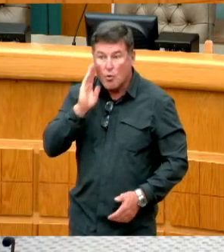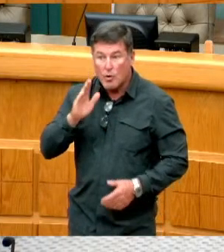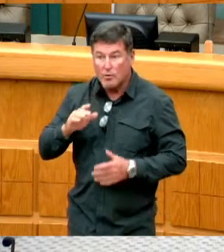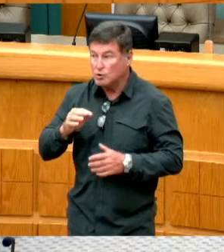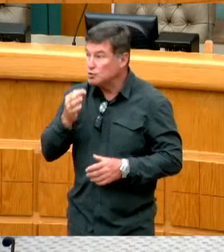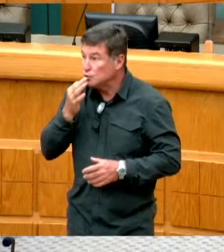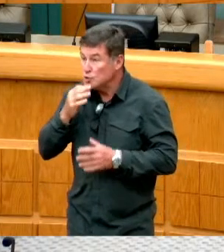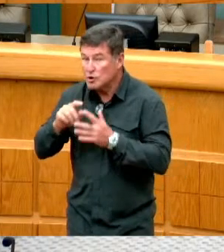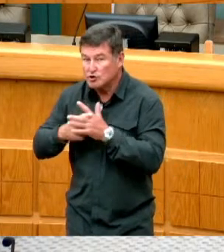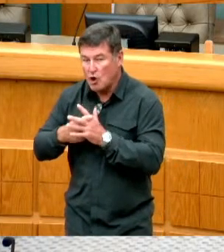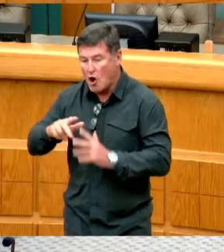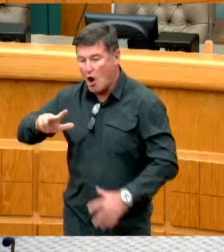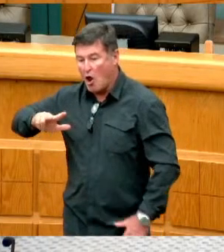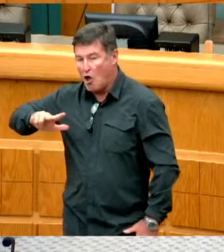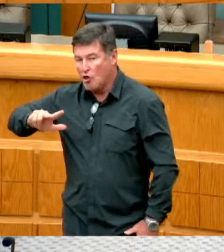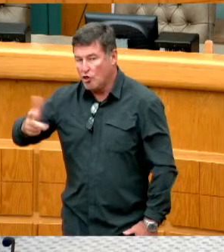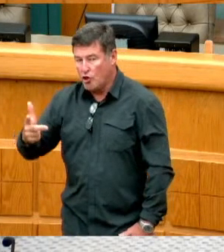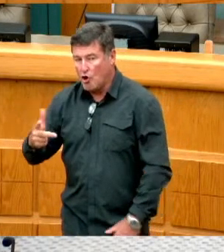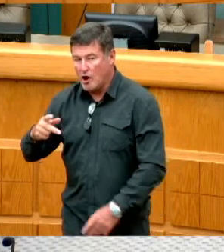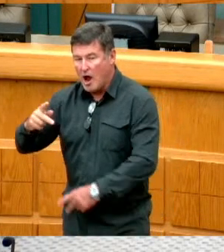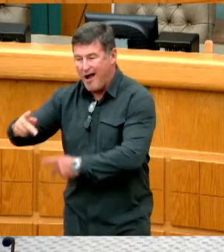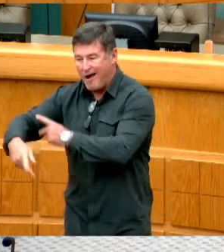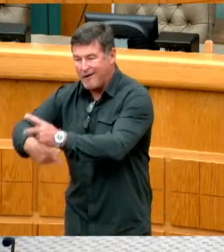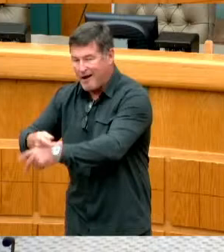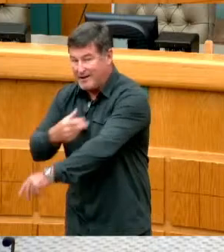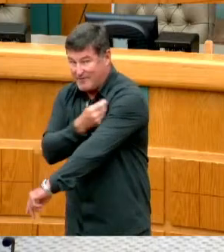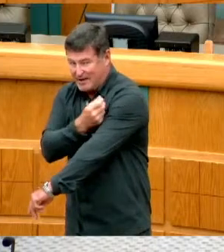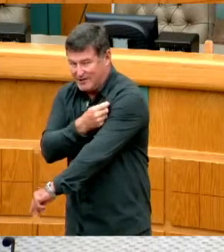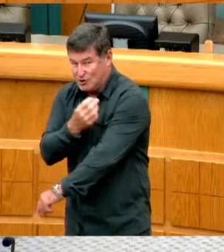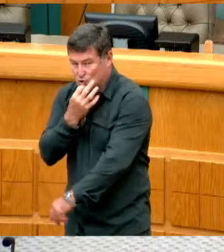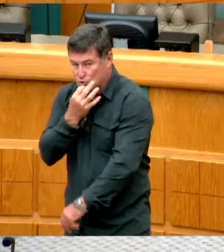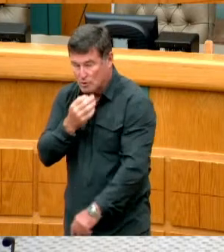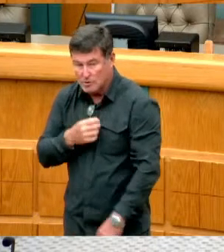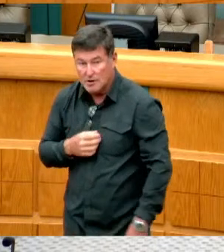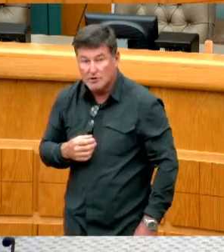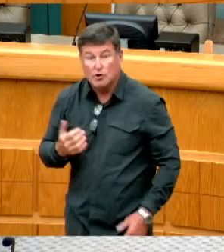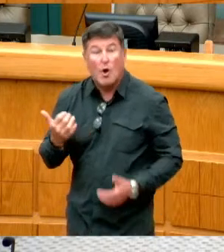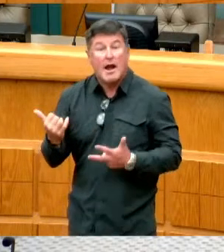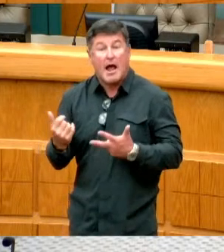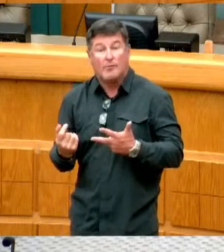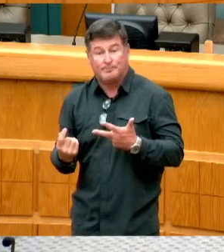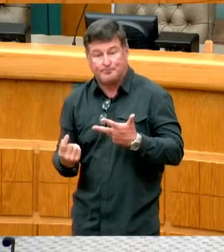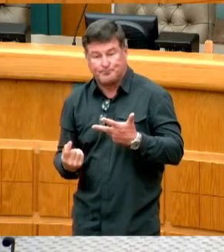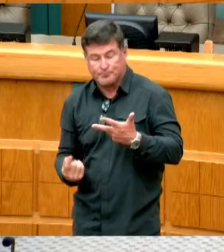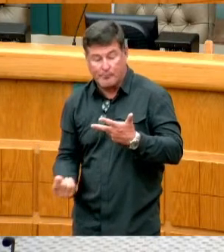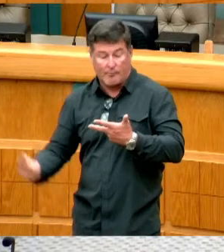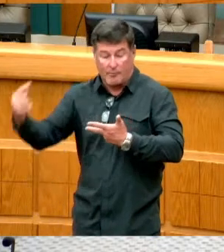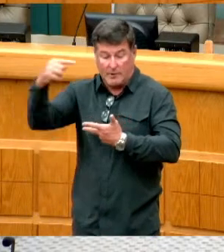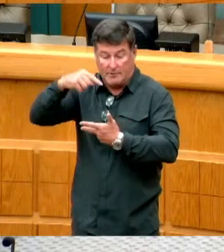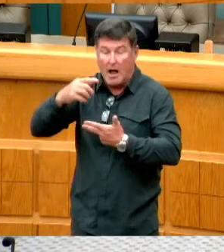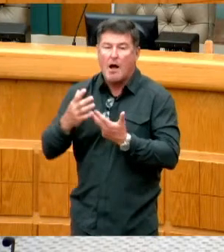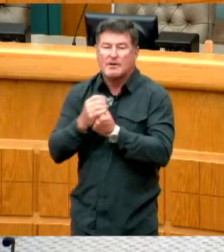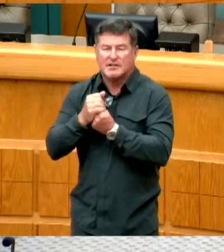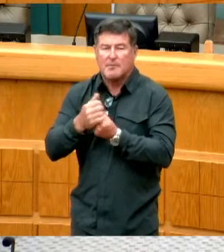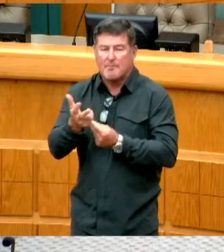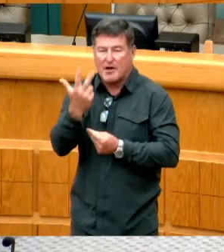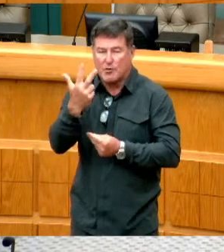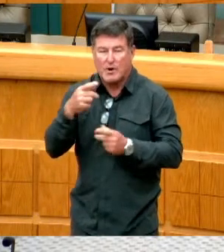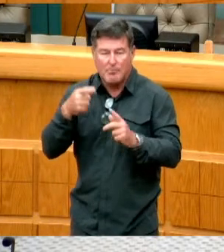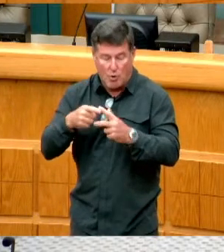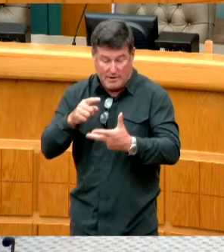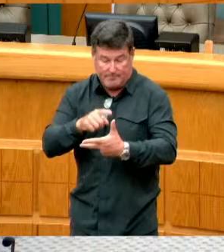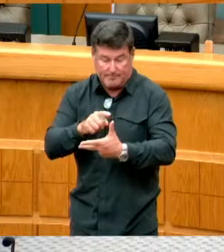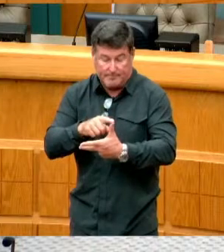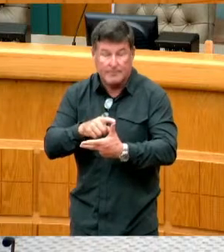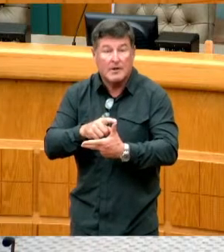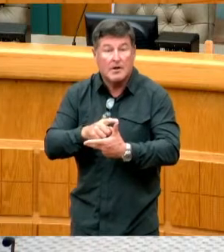very soon, potentially. So now let's go back that I've summarized the 3 points. Let's go back to that first one. Vaccine